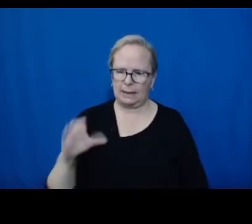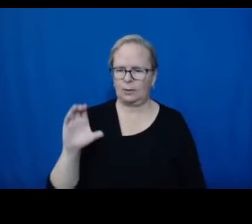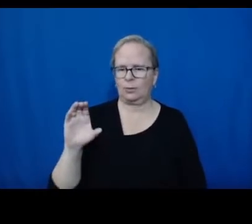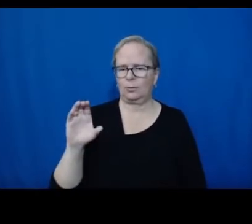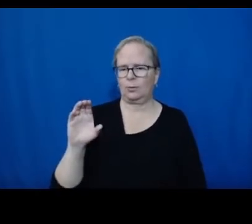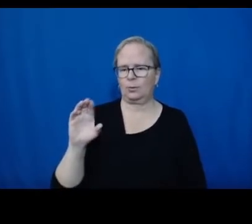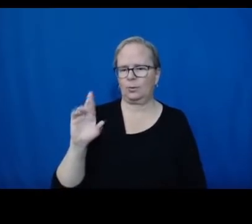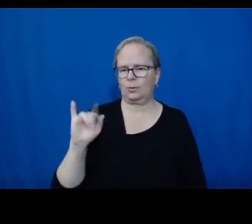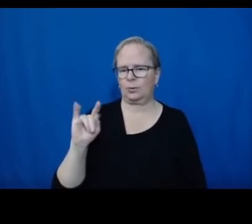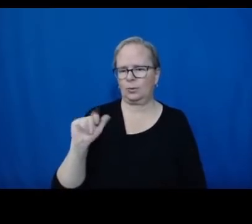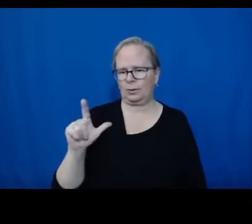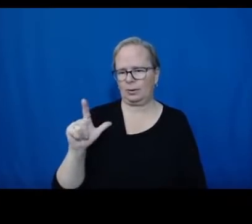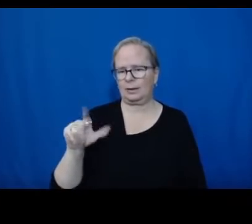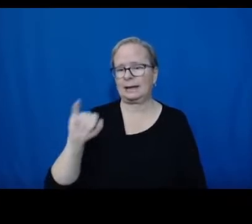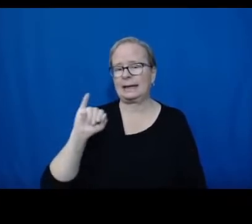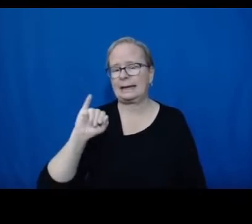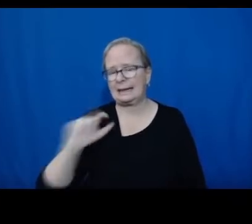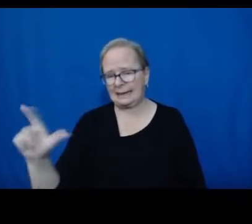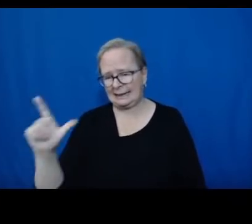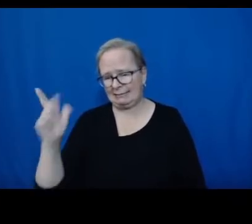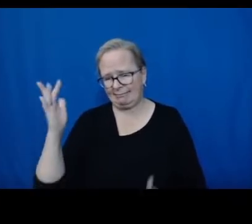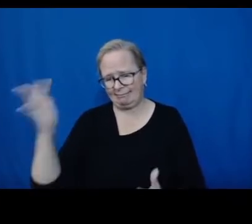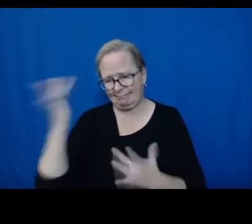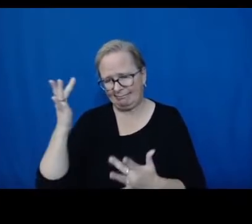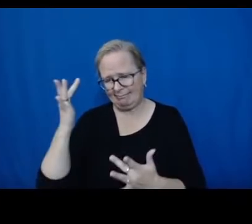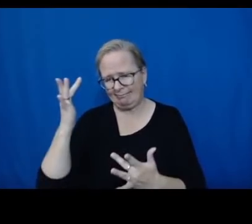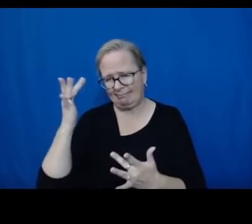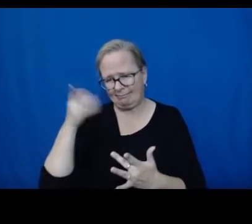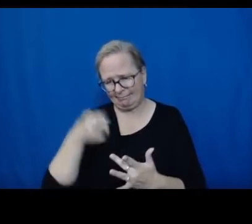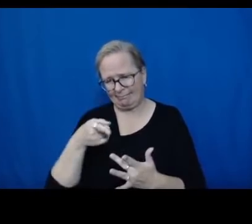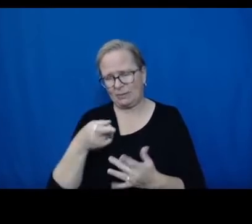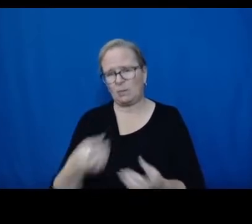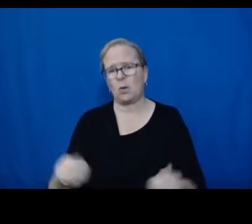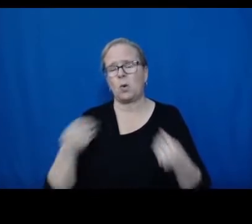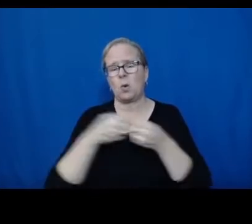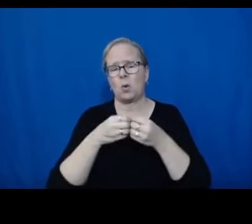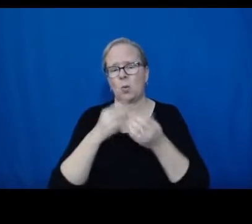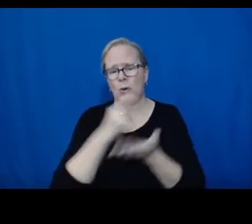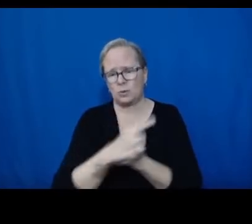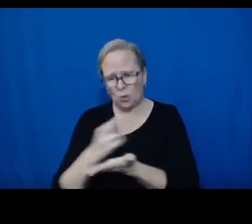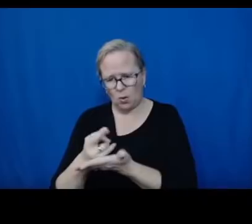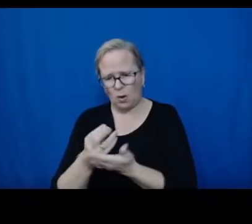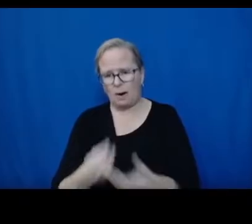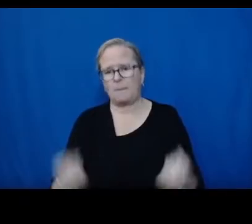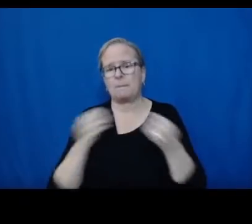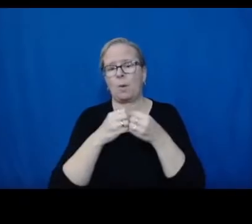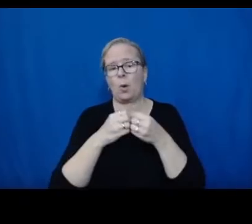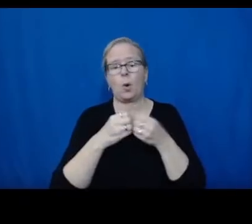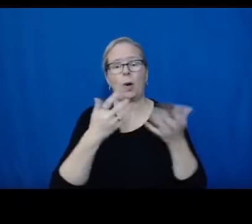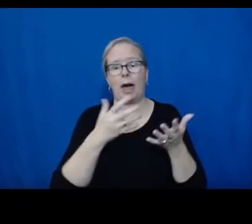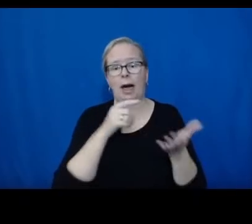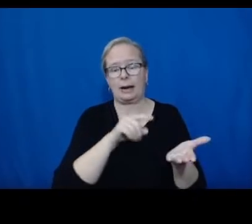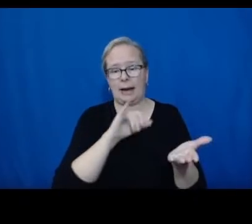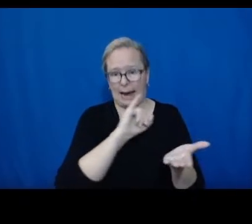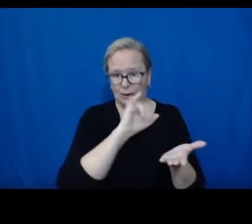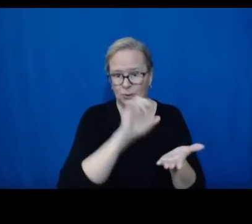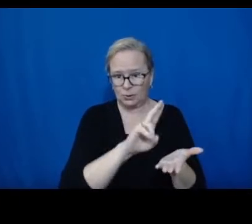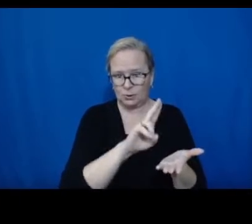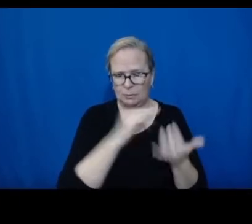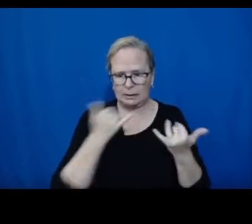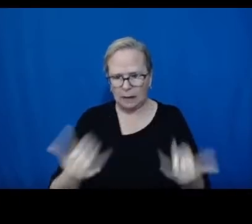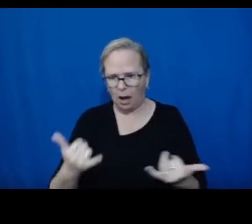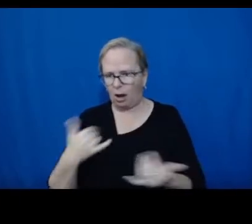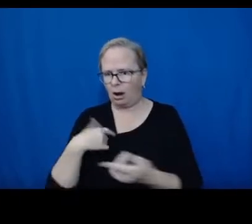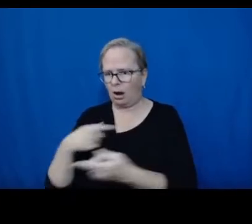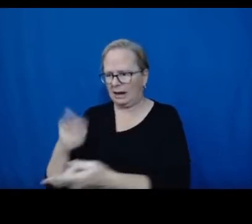that would be typically seen in a larger center with a lot more resources, a lot more staff, a proper ICU. we're having to get them to that level of critical